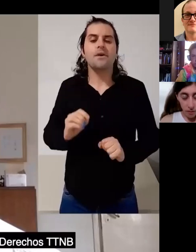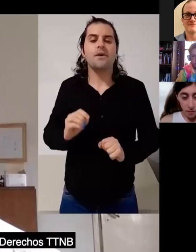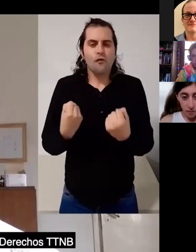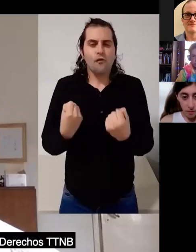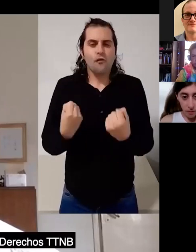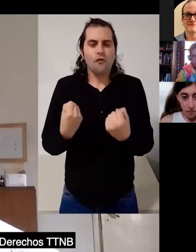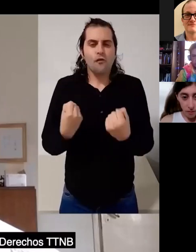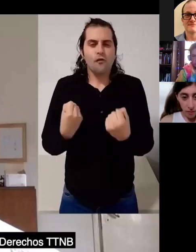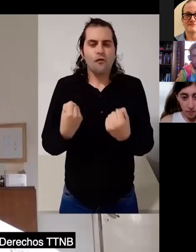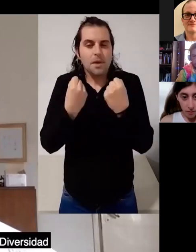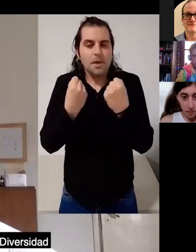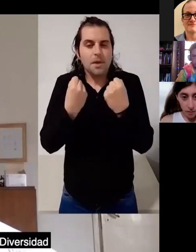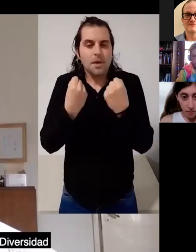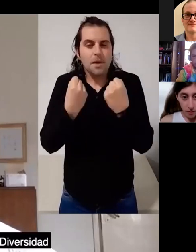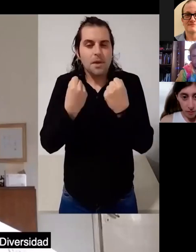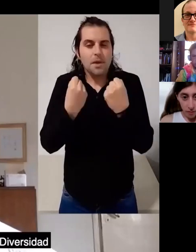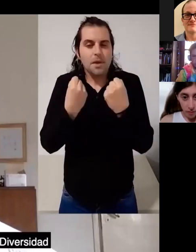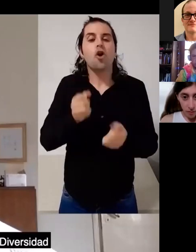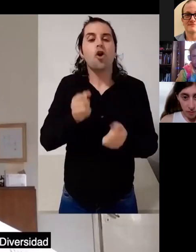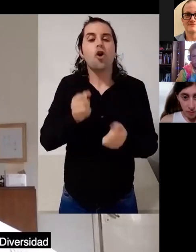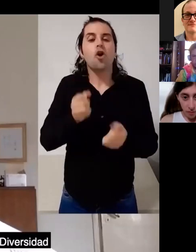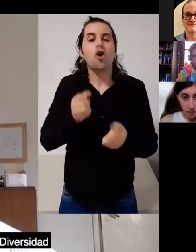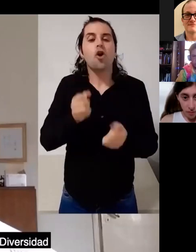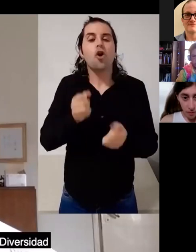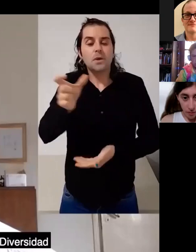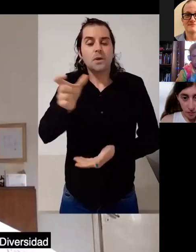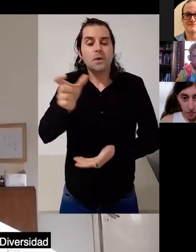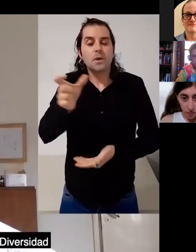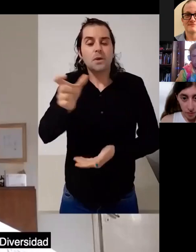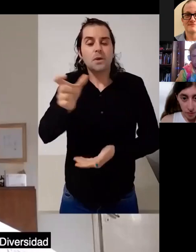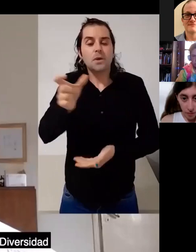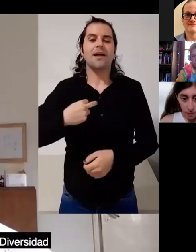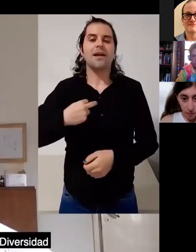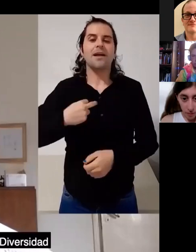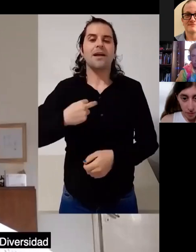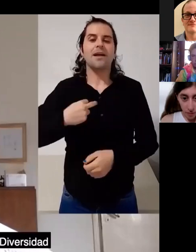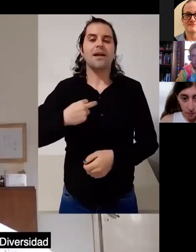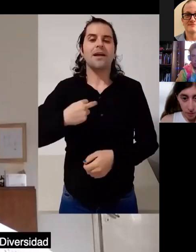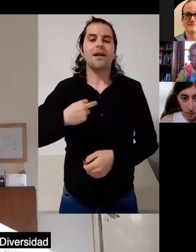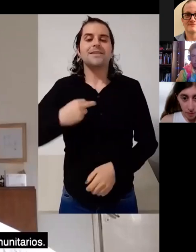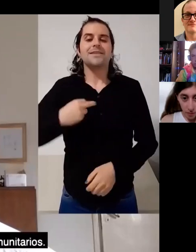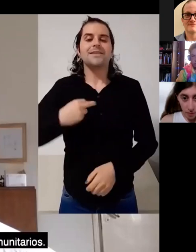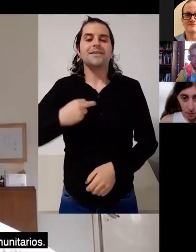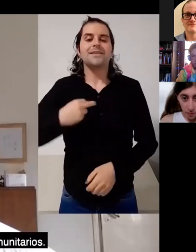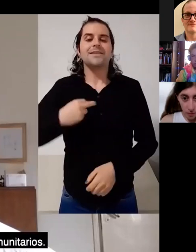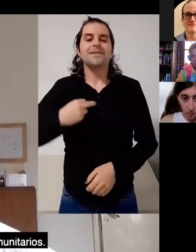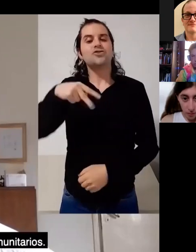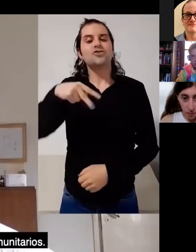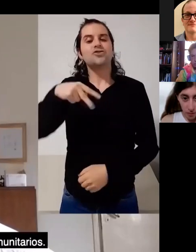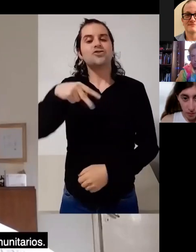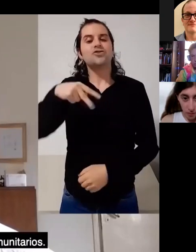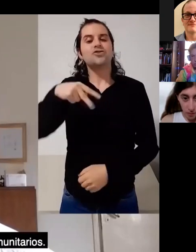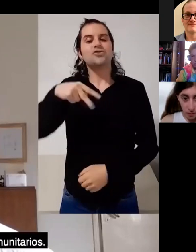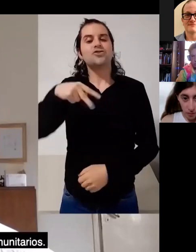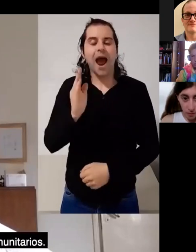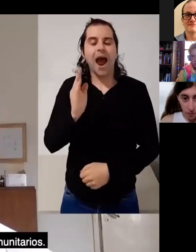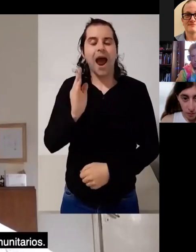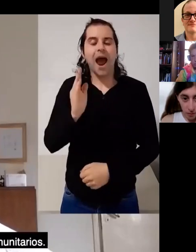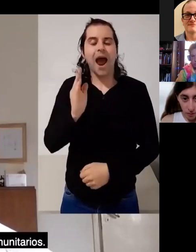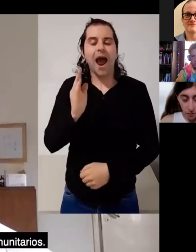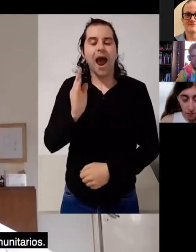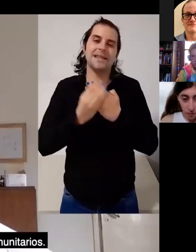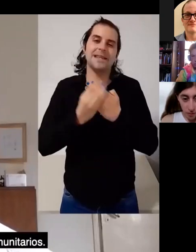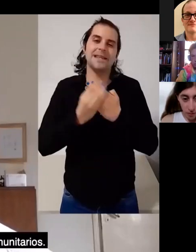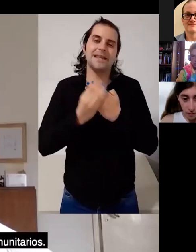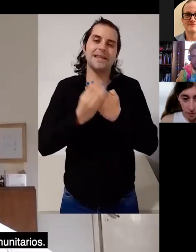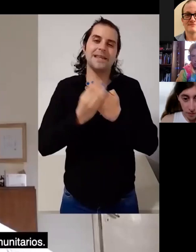TTNB program. This is the right strengthening program as sponsored by